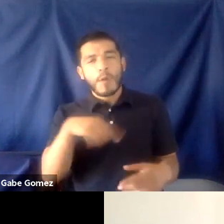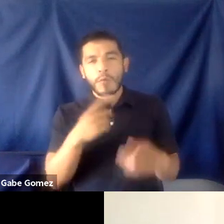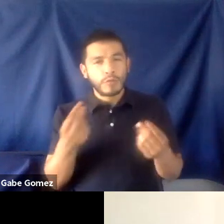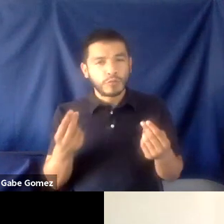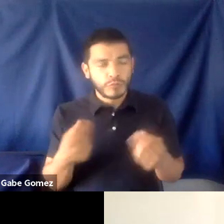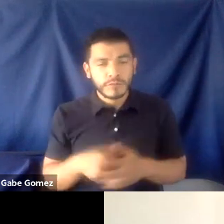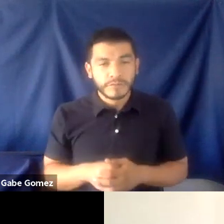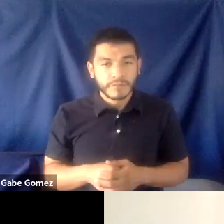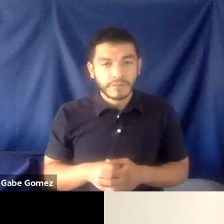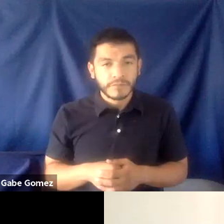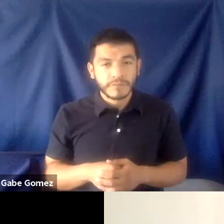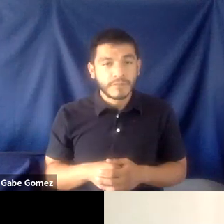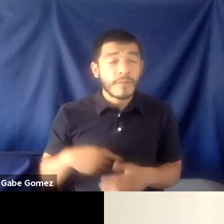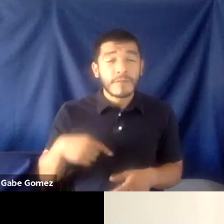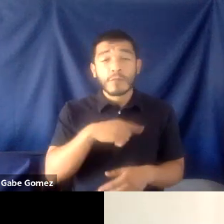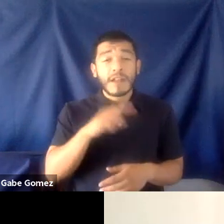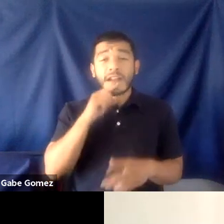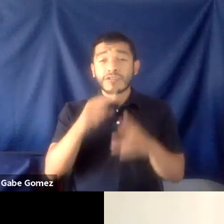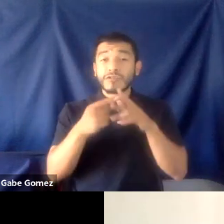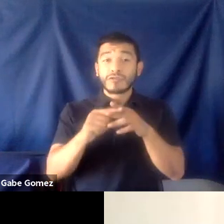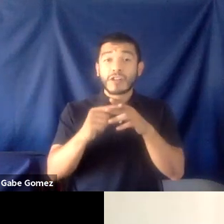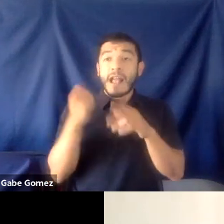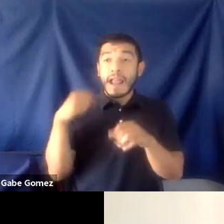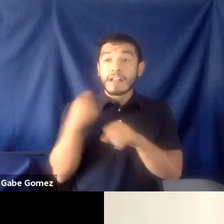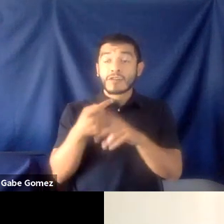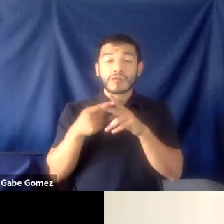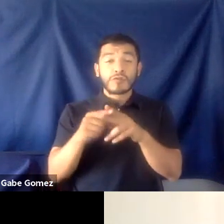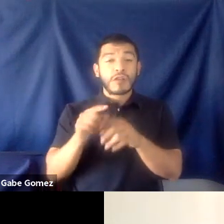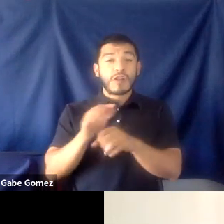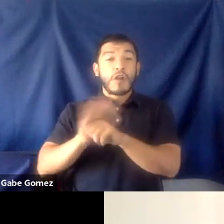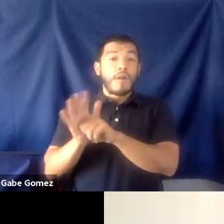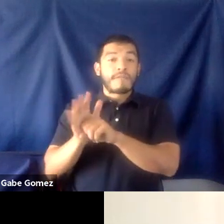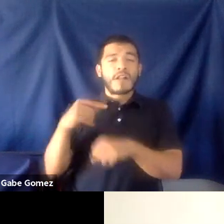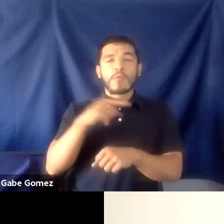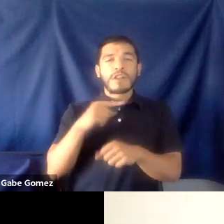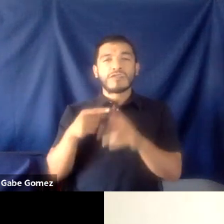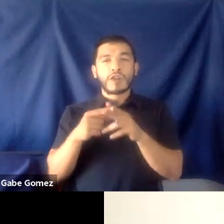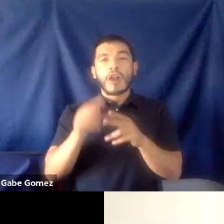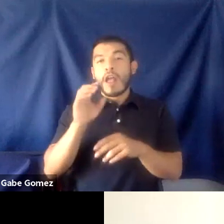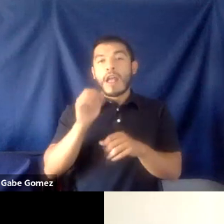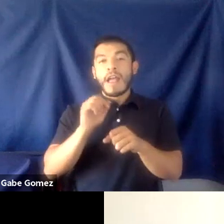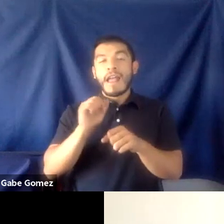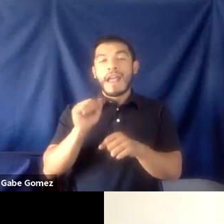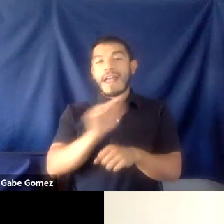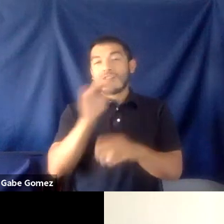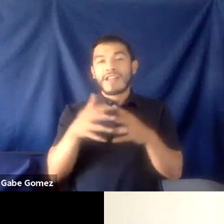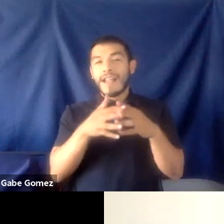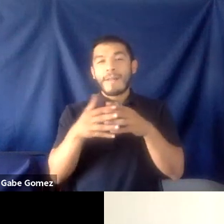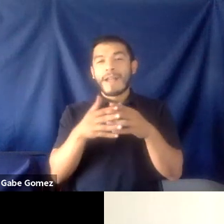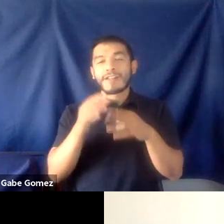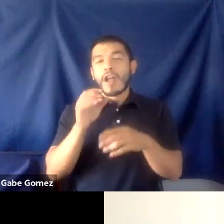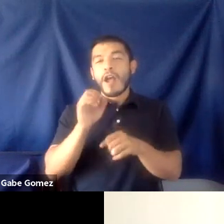a Asian American, last year during the pandemic, we launched an Asian American COVID Stories initiative, short